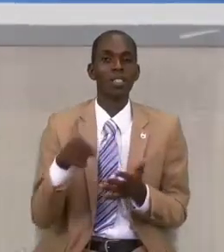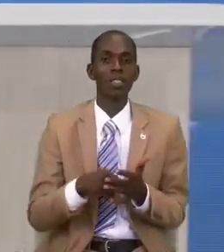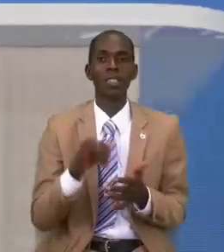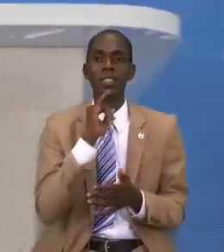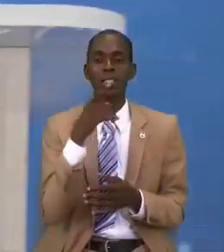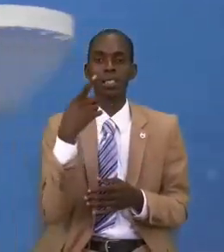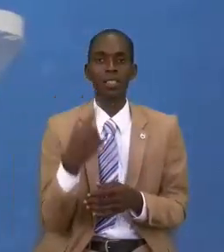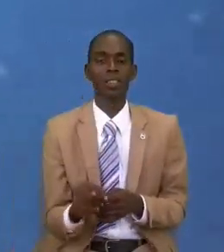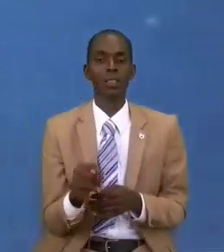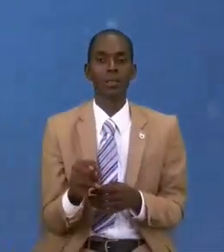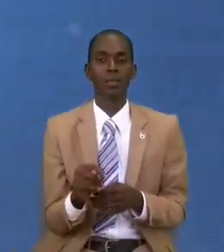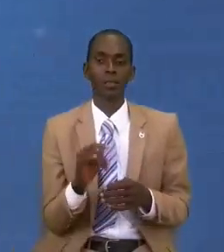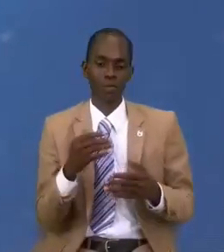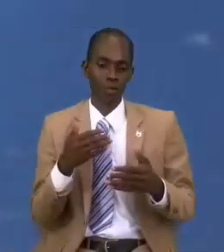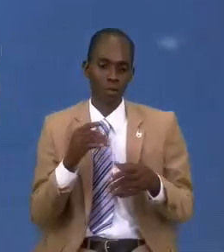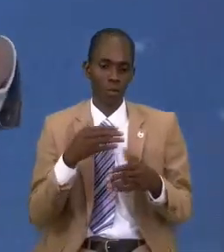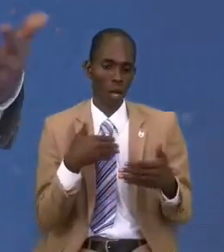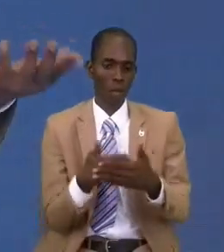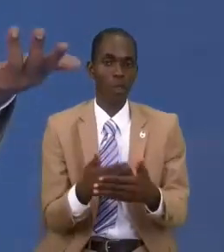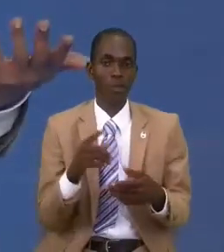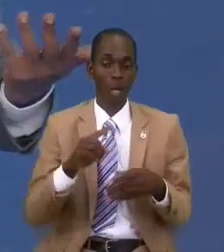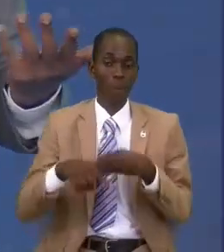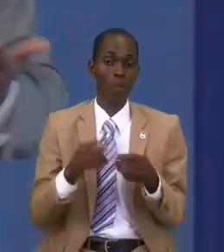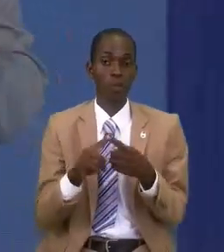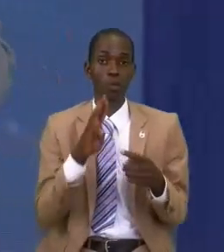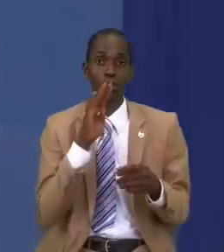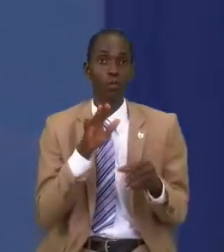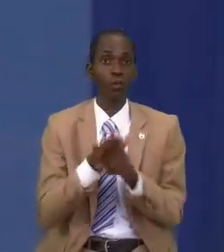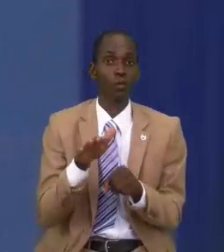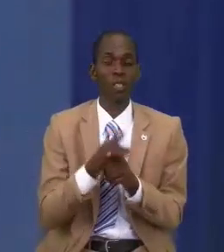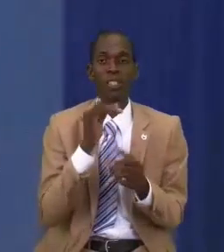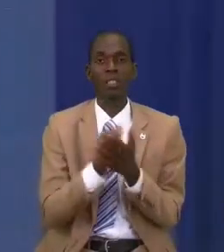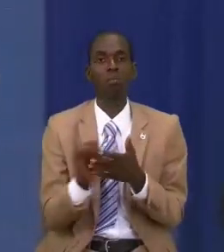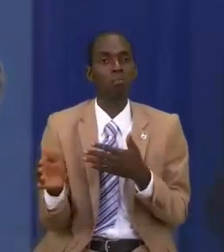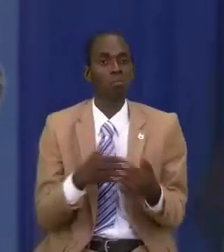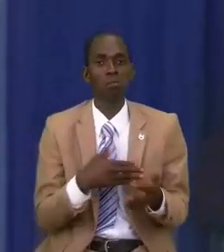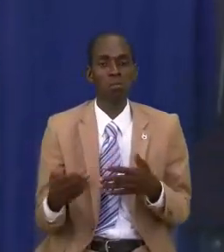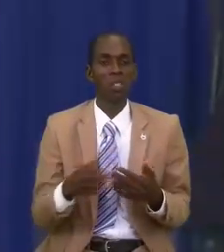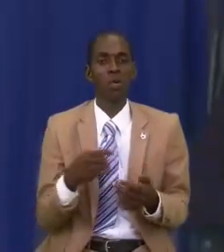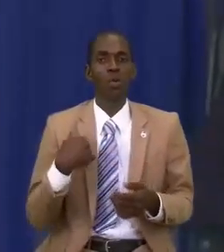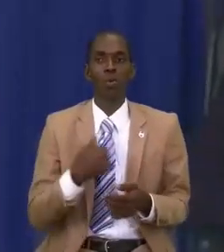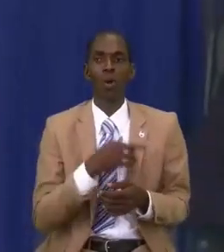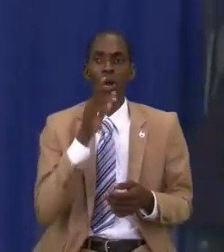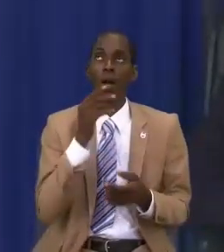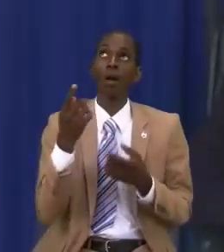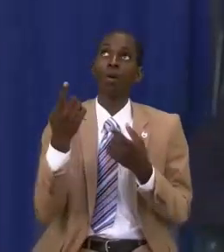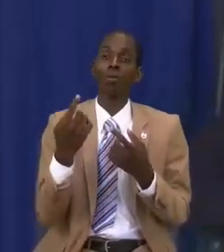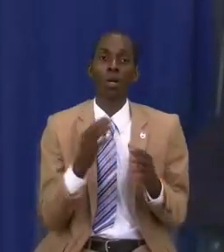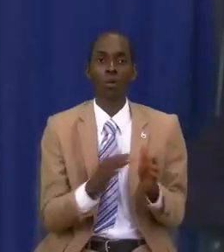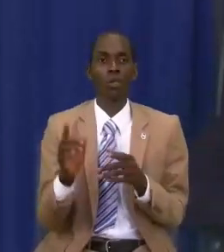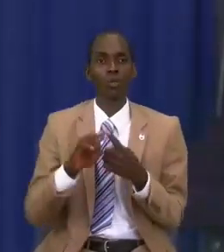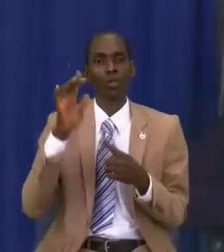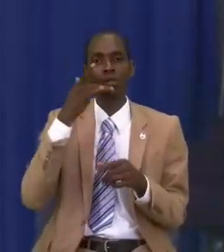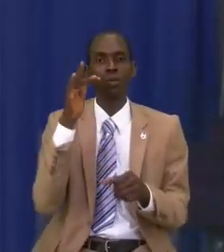now nevertheless we, according to his promise, look for a new heavens and a new earth,